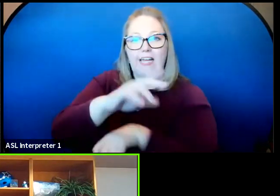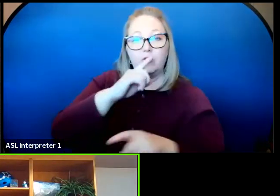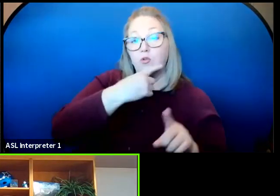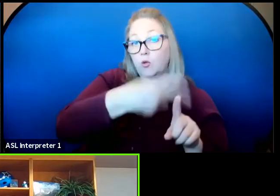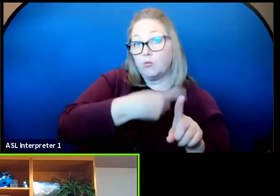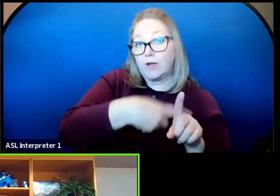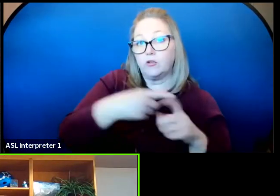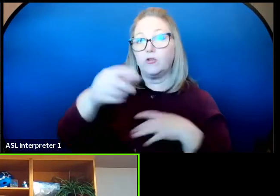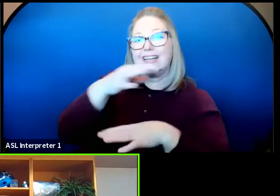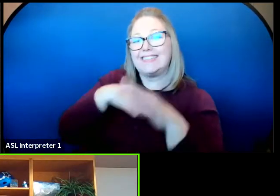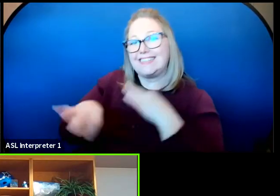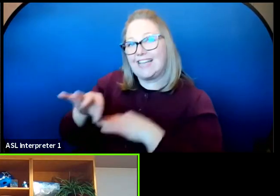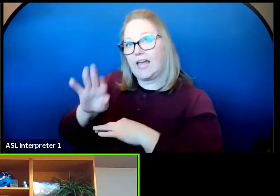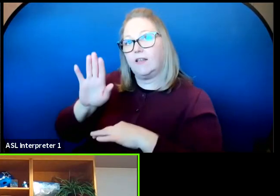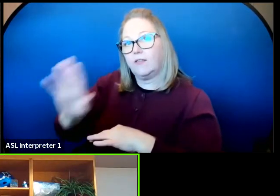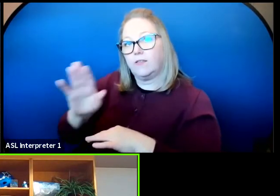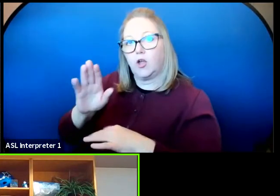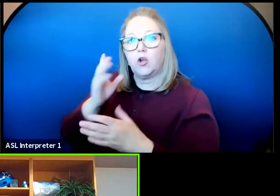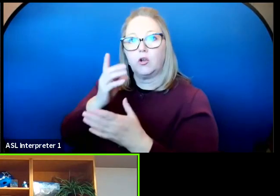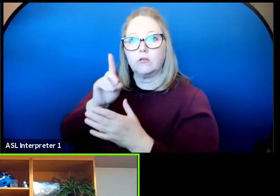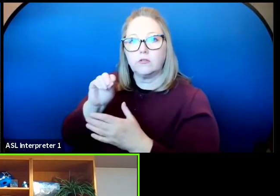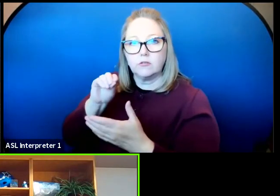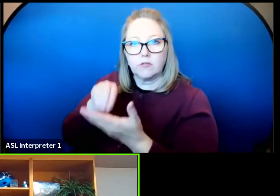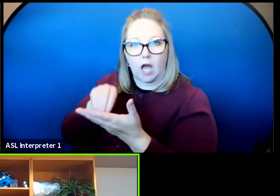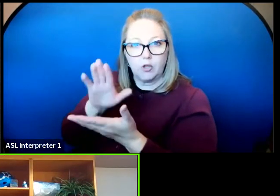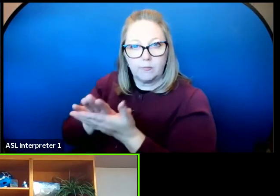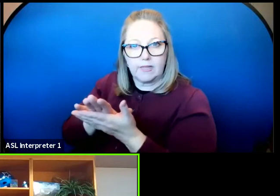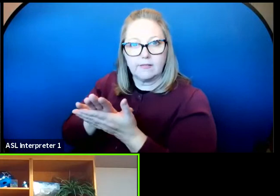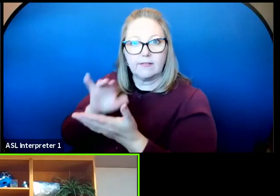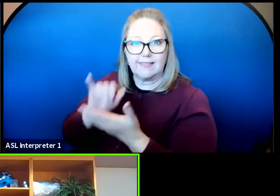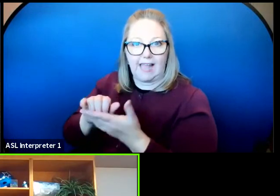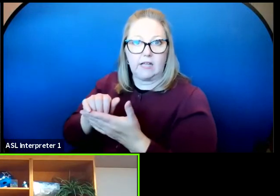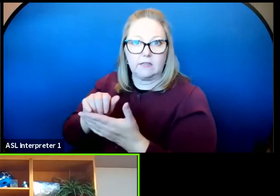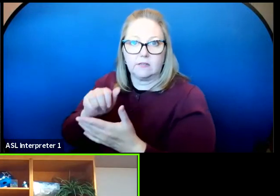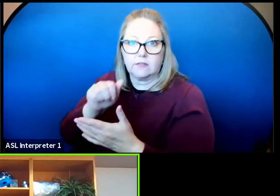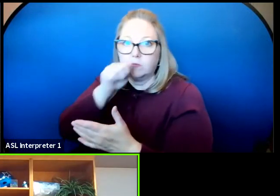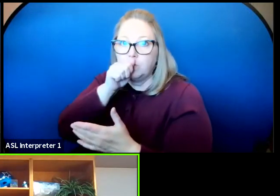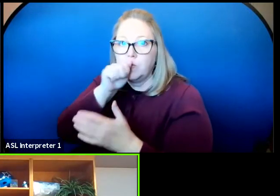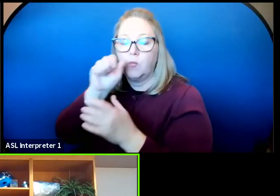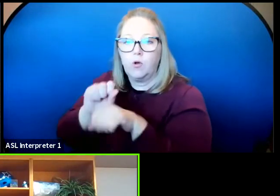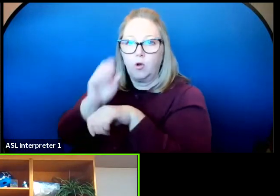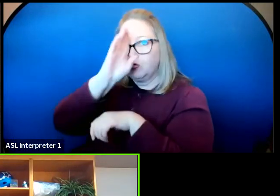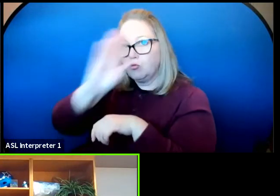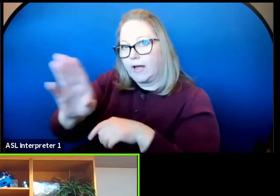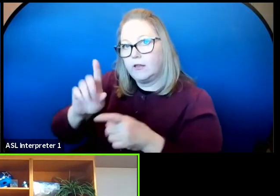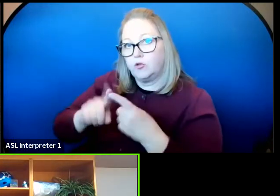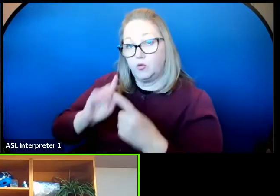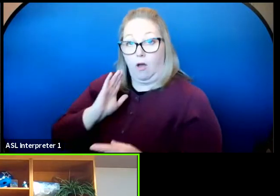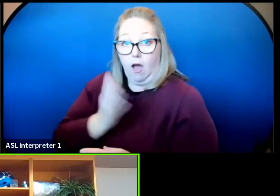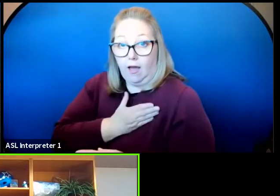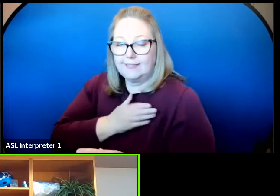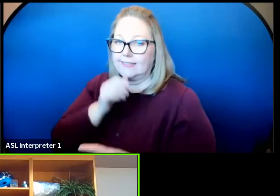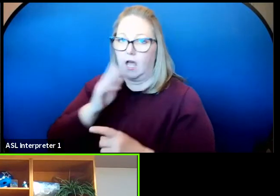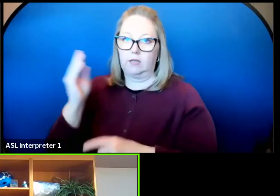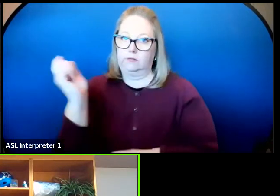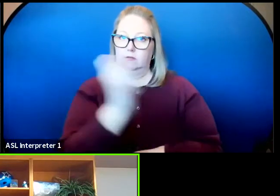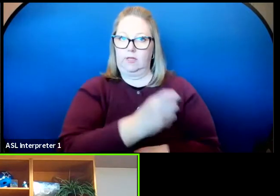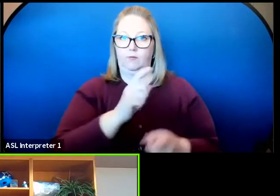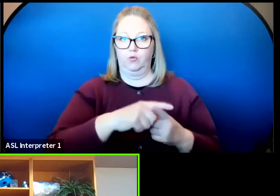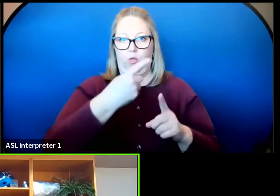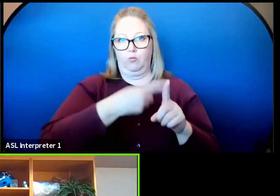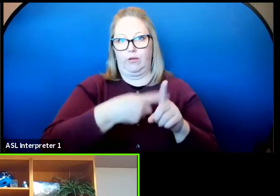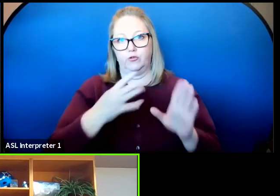the portal. So those are two key pieces that we're working towards. And then I'll kick it to Shannon, but I know also on the mediation side, they've experienced